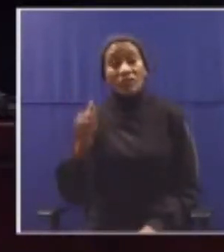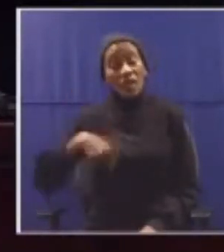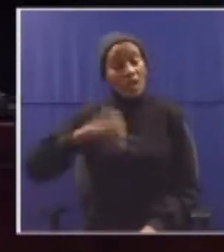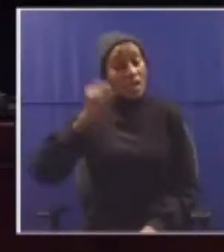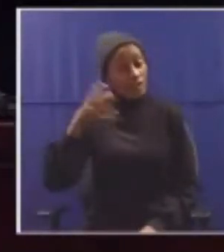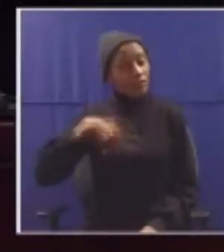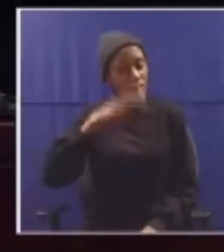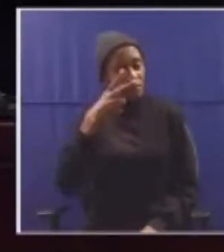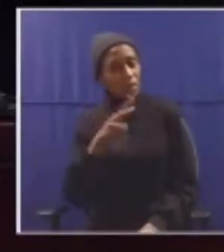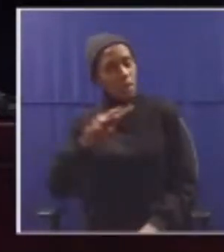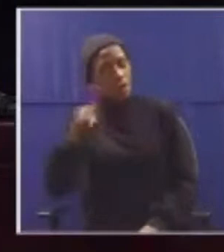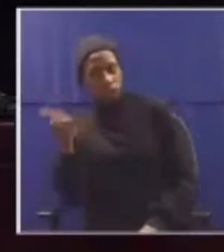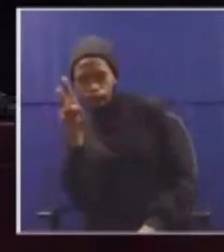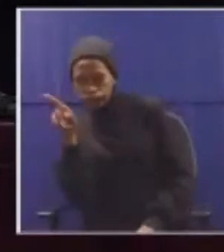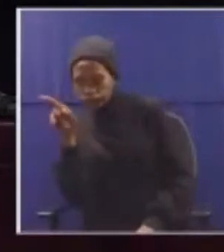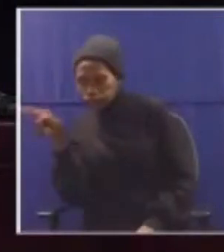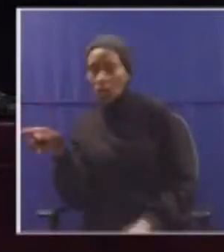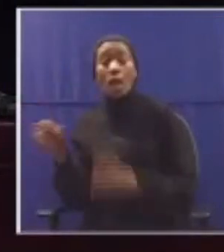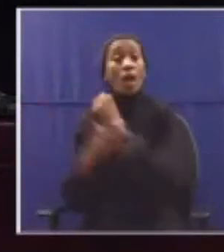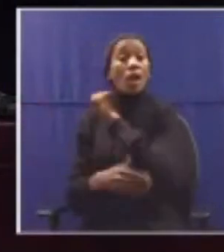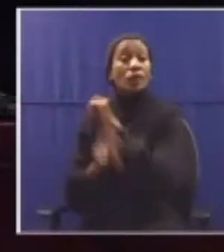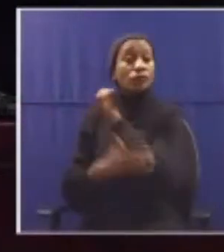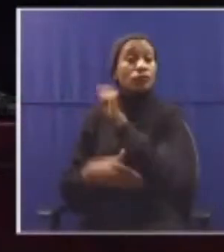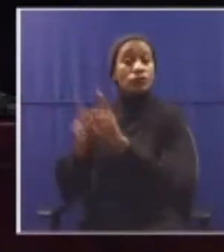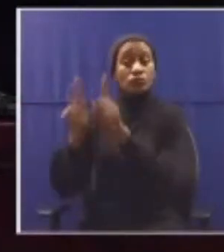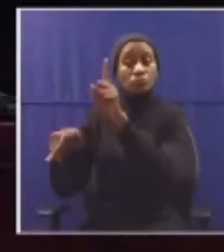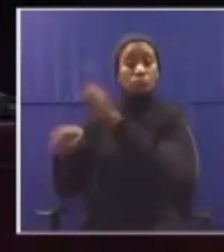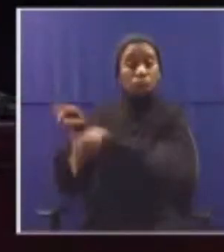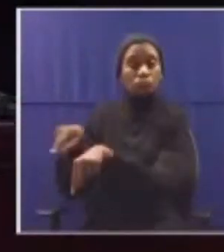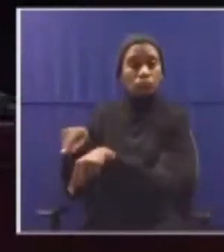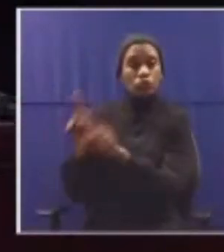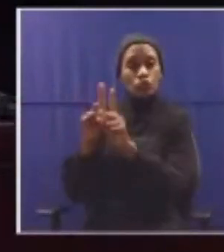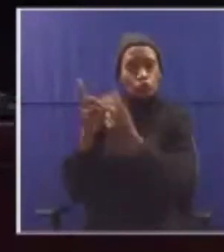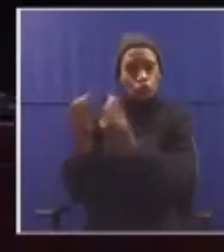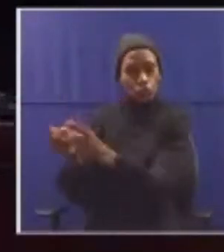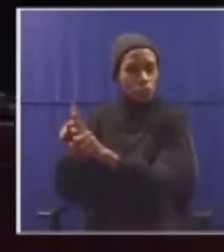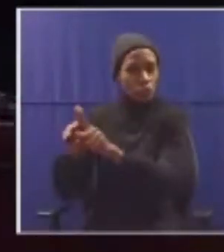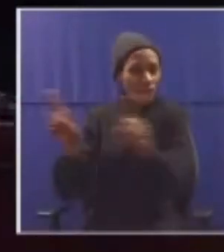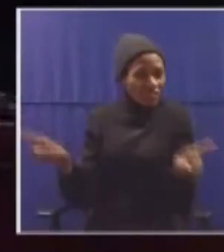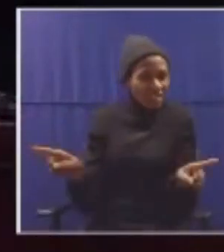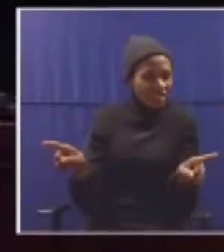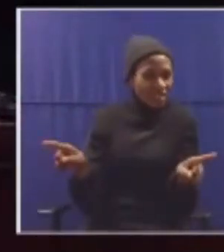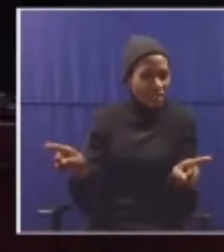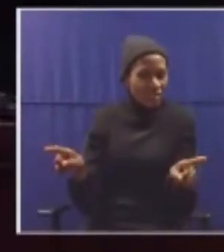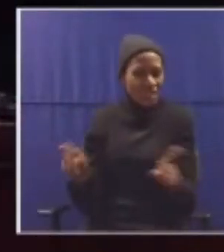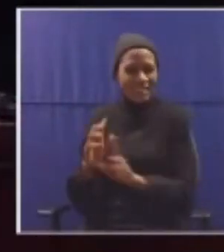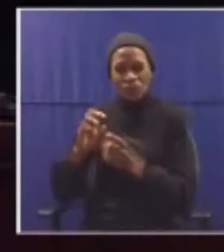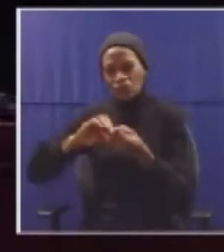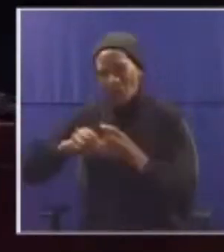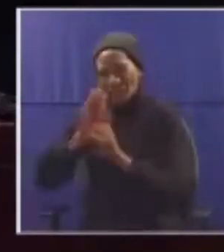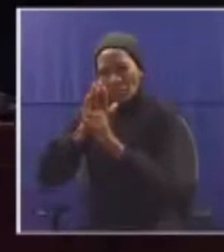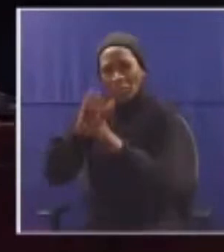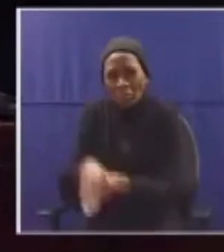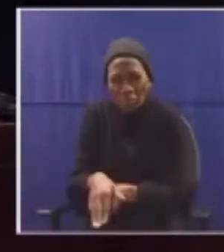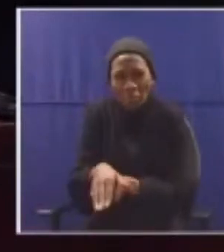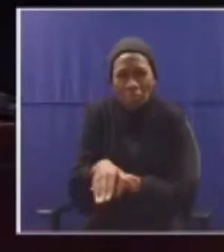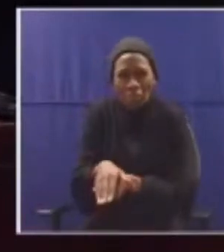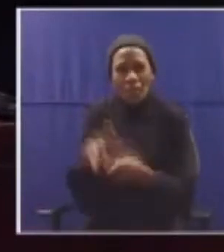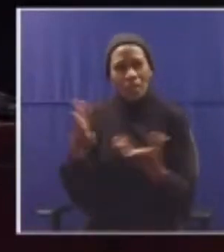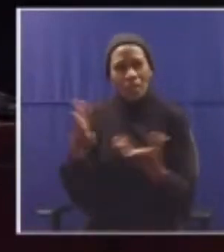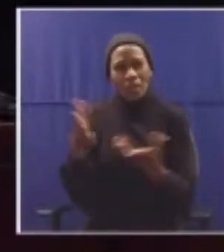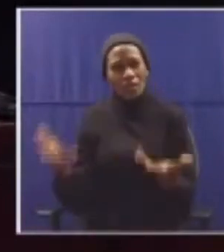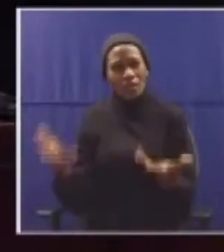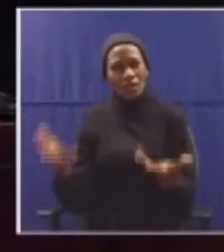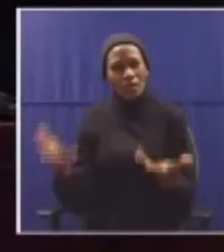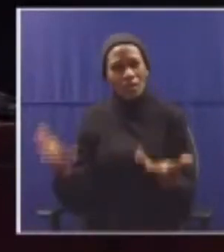see other countries not doing this, seeking to oppress and criminalize, it is